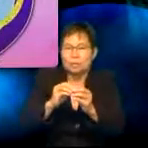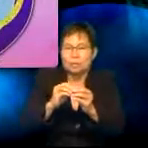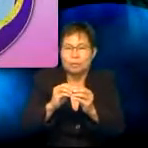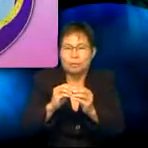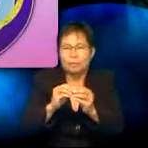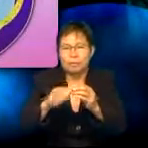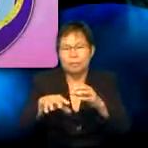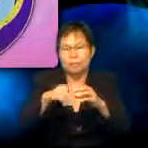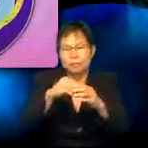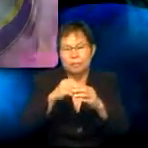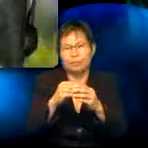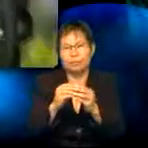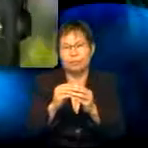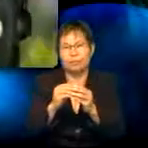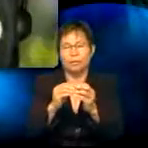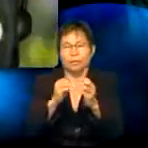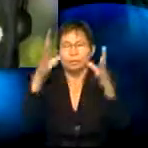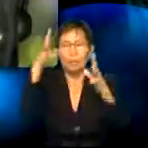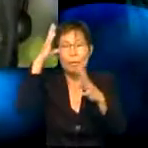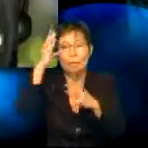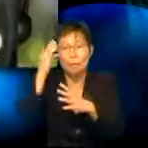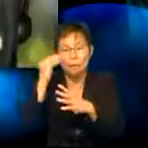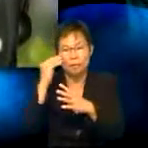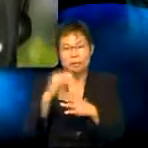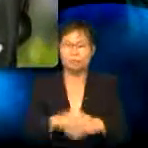the two male gametes.